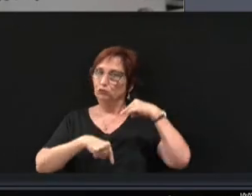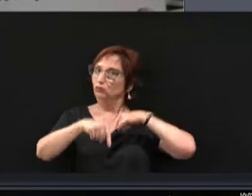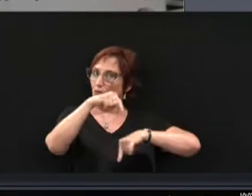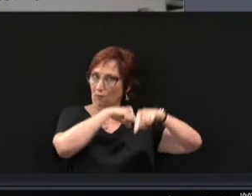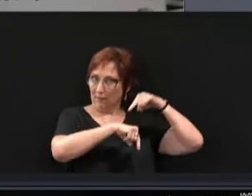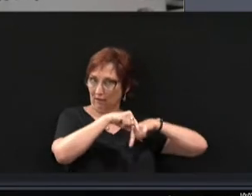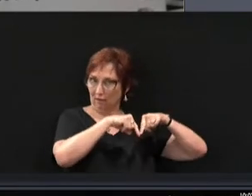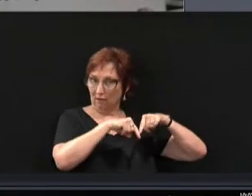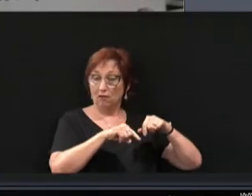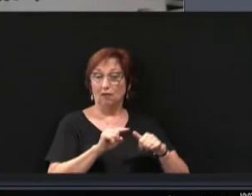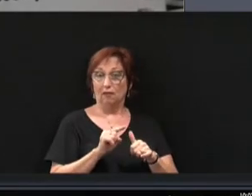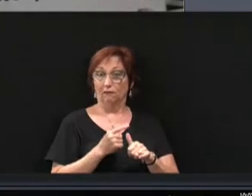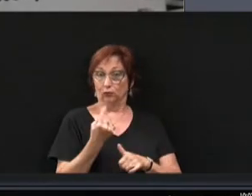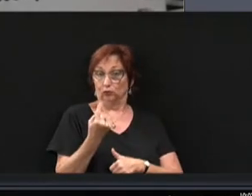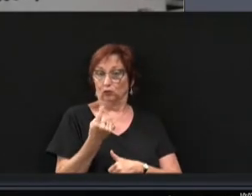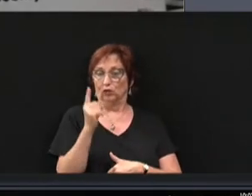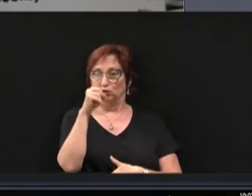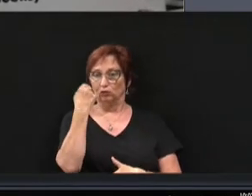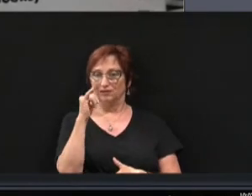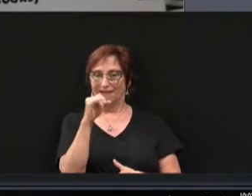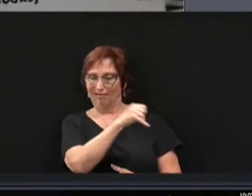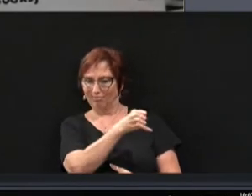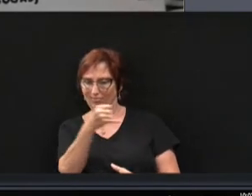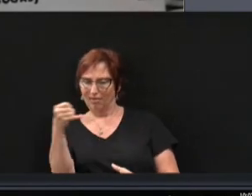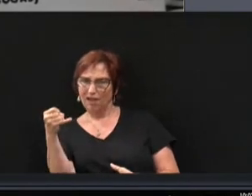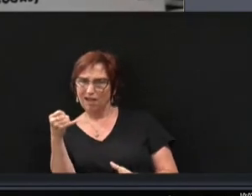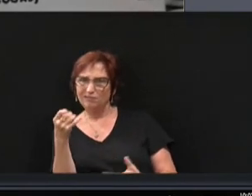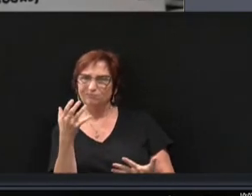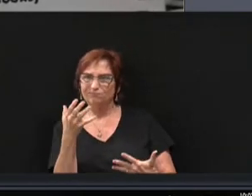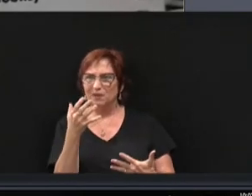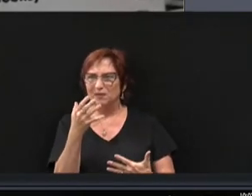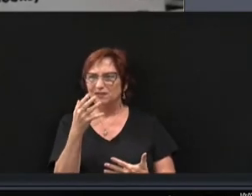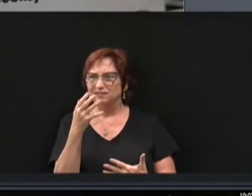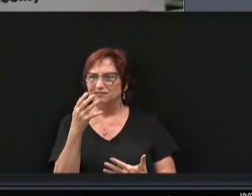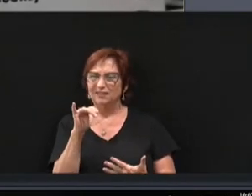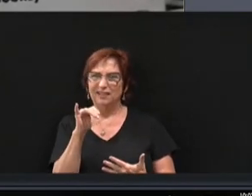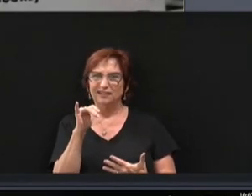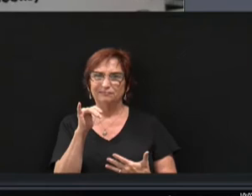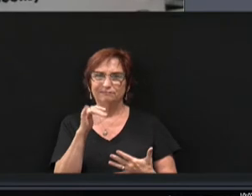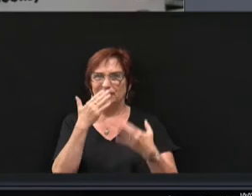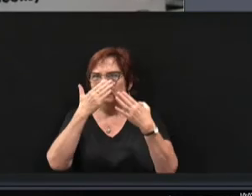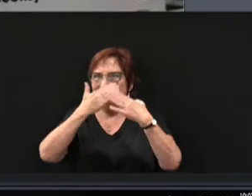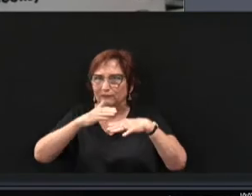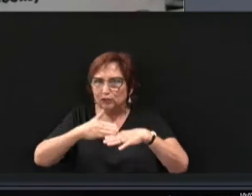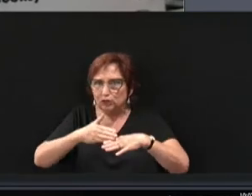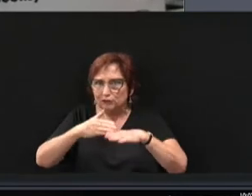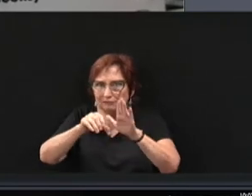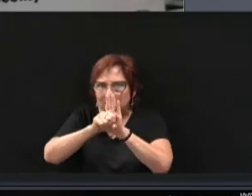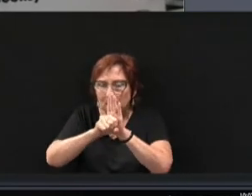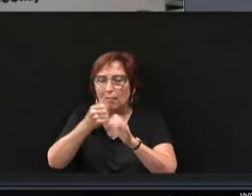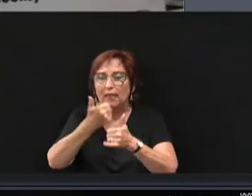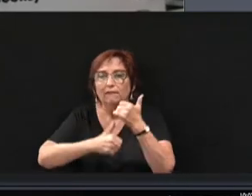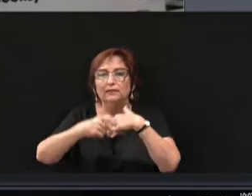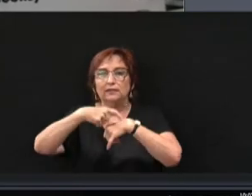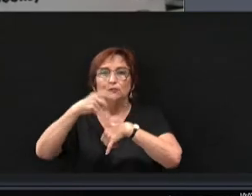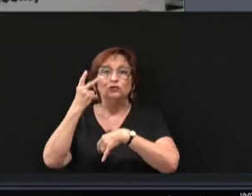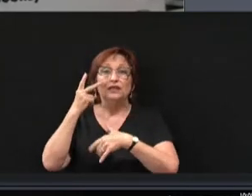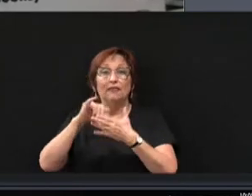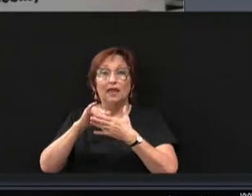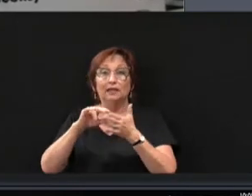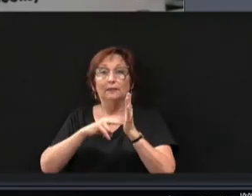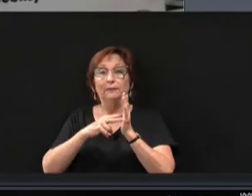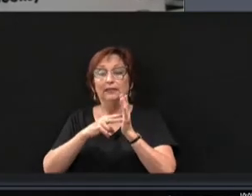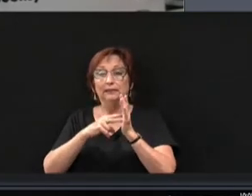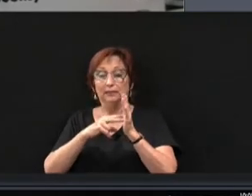The first one that looks like a line, kind of like a, maybe a little bit like a division sign. Every time you see that symbol, that stands for the